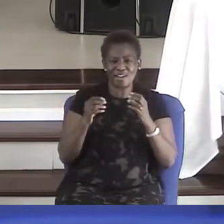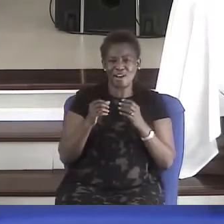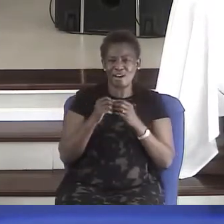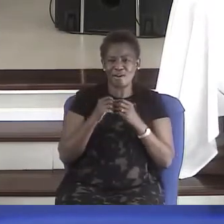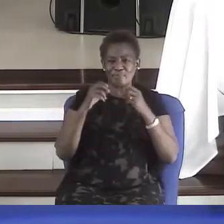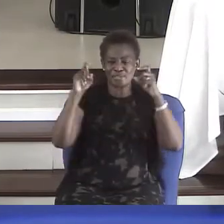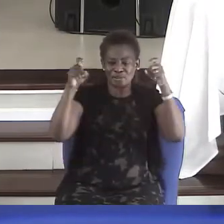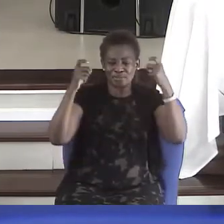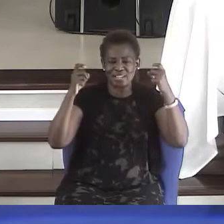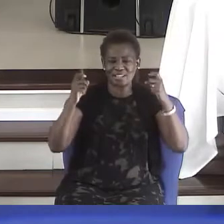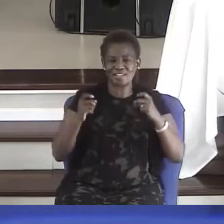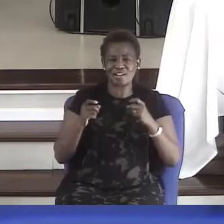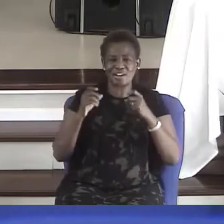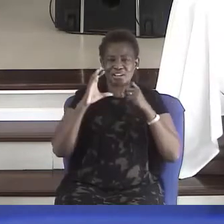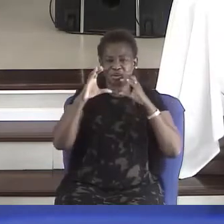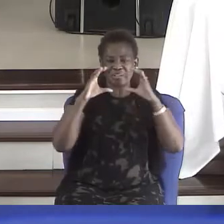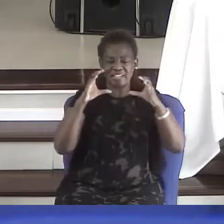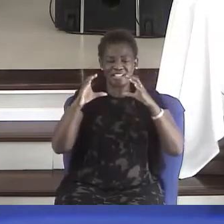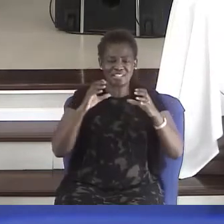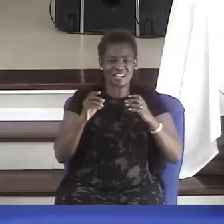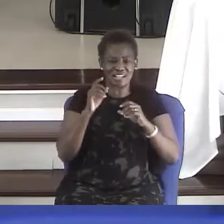surface listening.